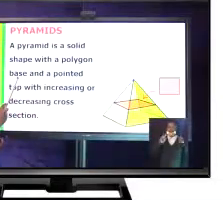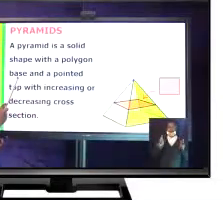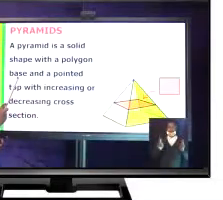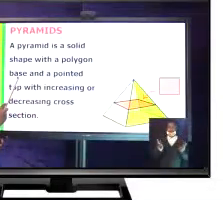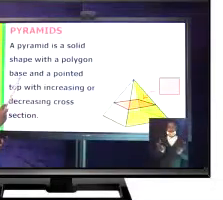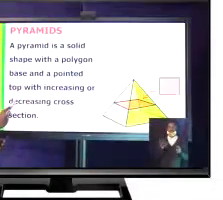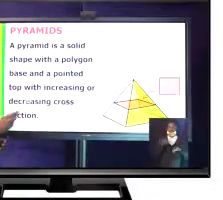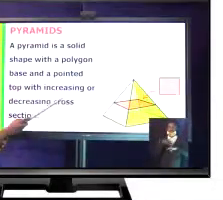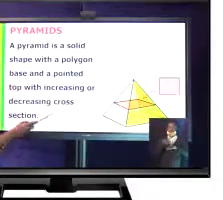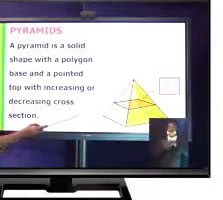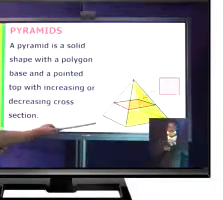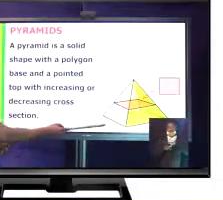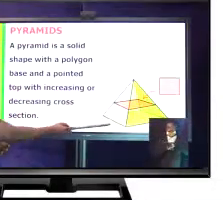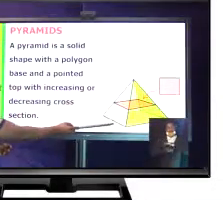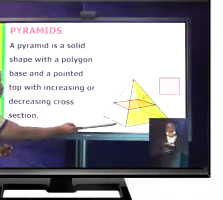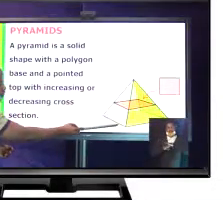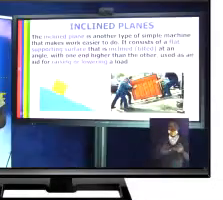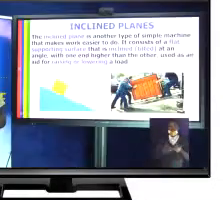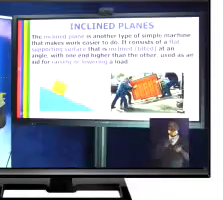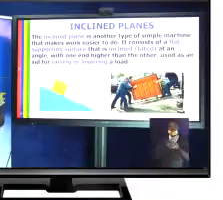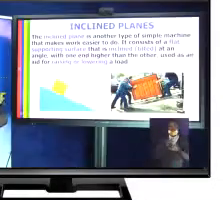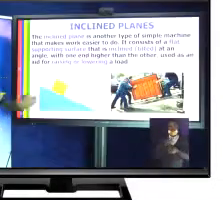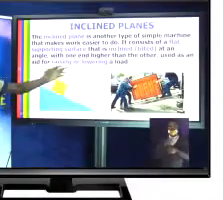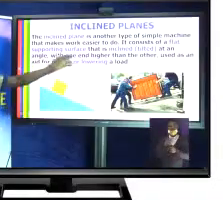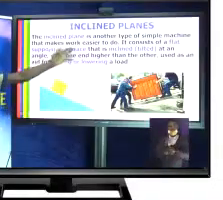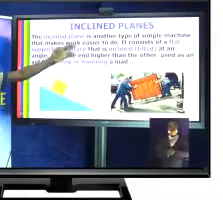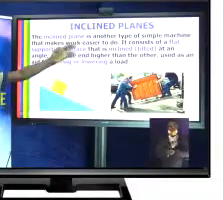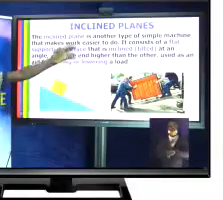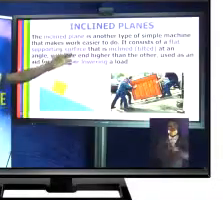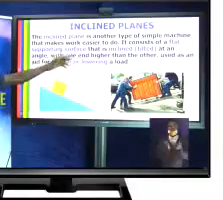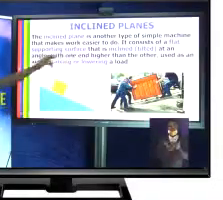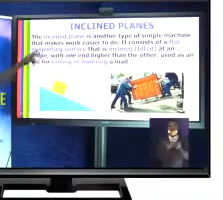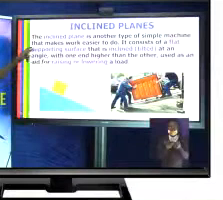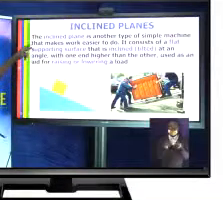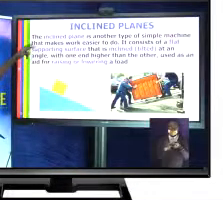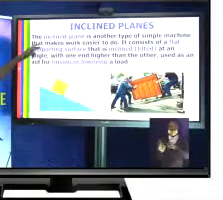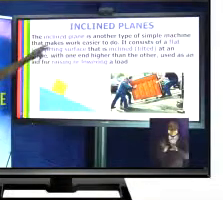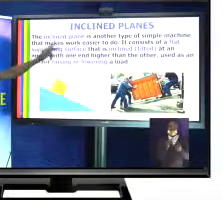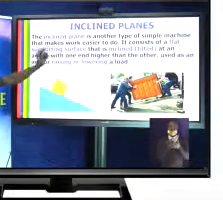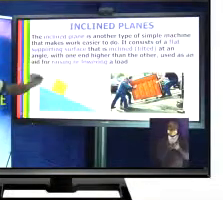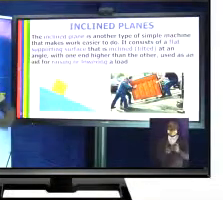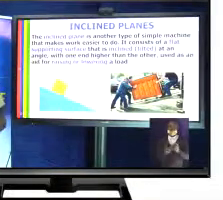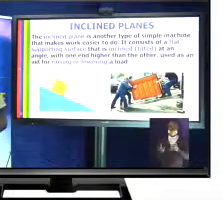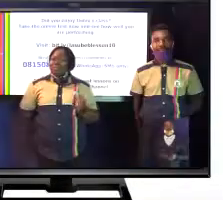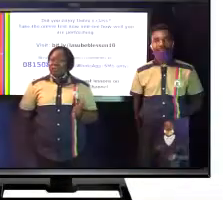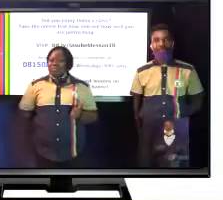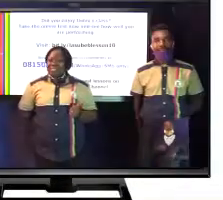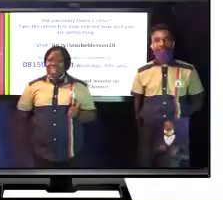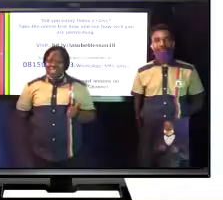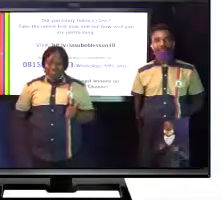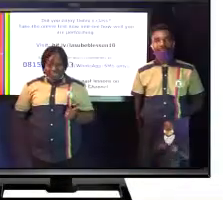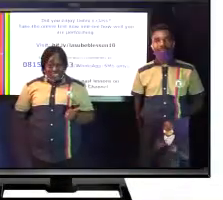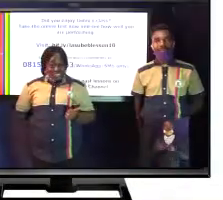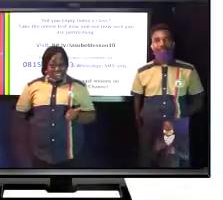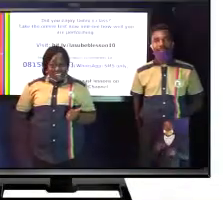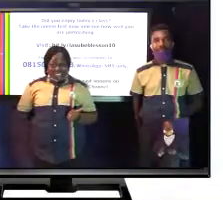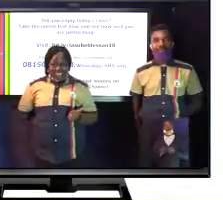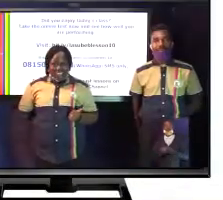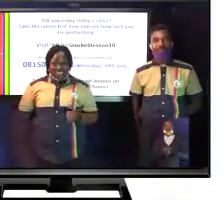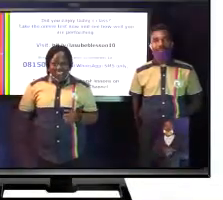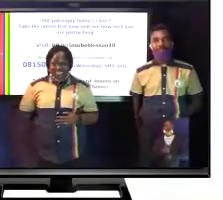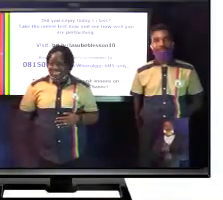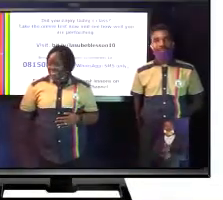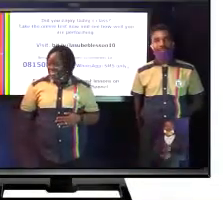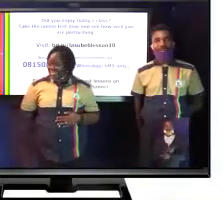been working assiduously to bridge the learning loss during this critical period. Therefore, I am pleased to inform you that